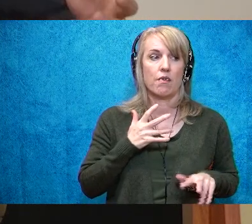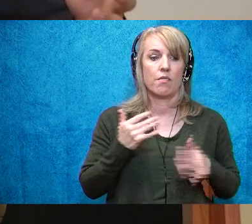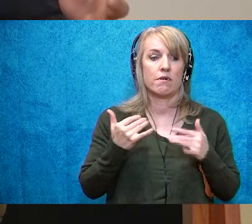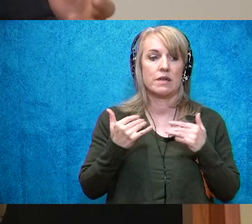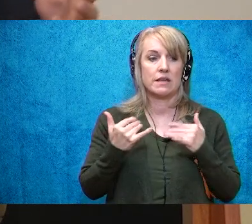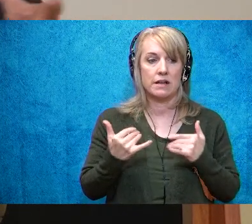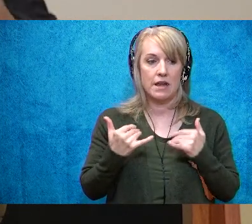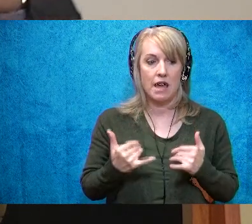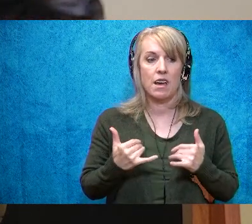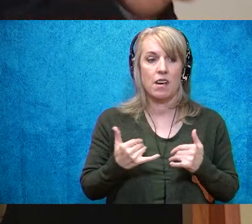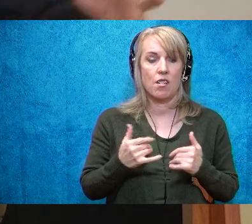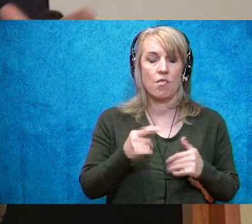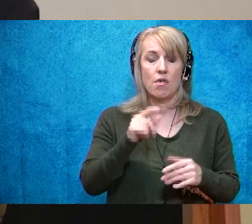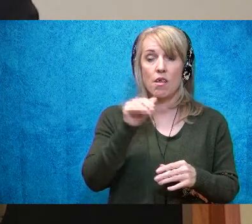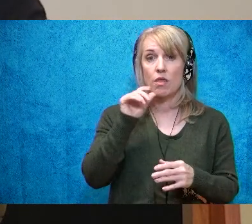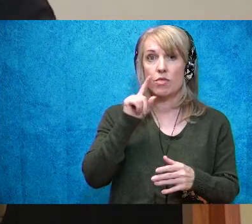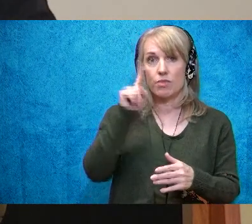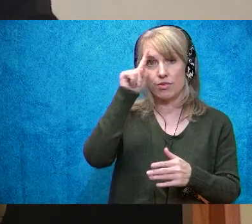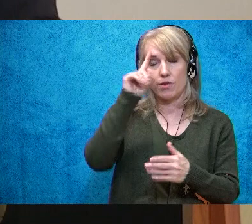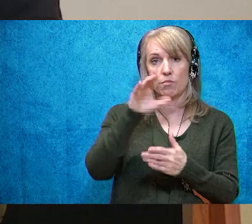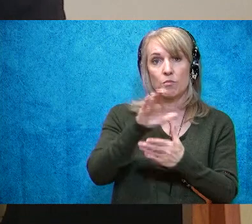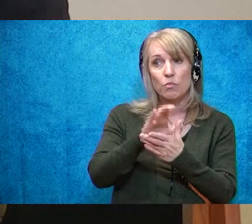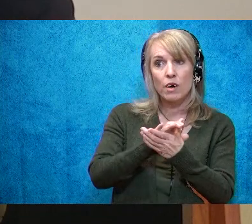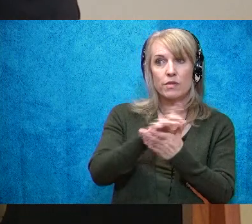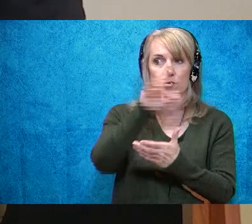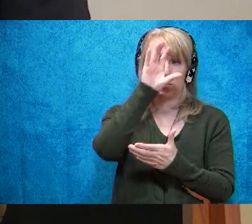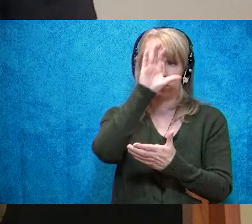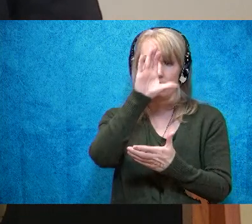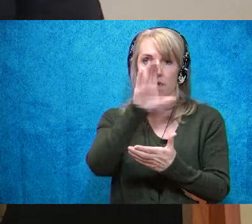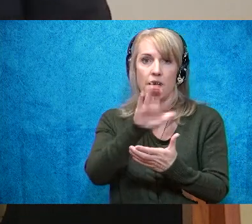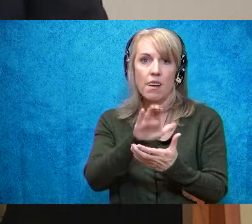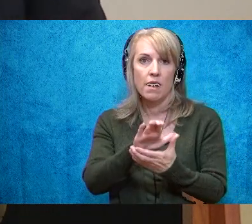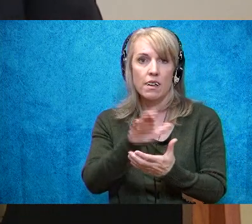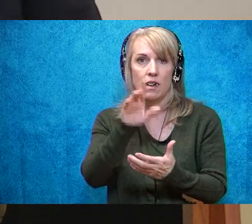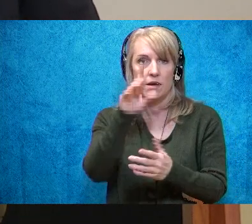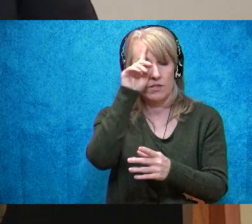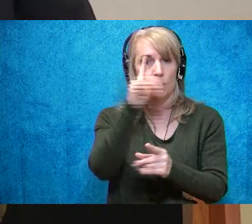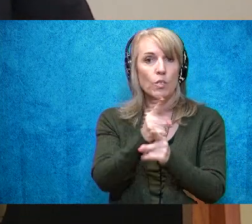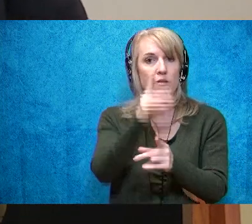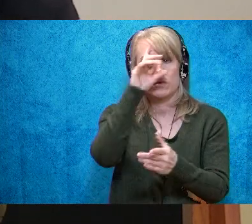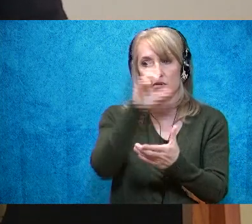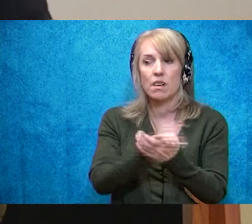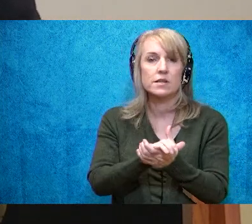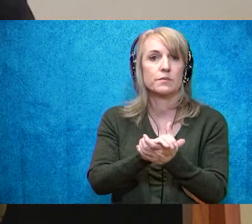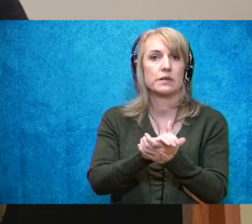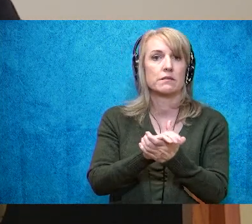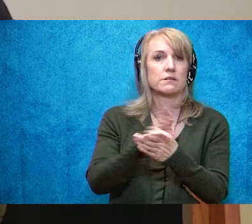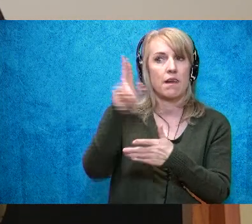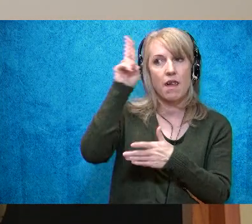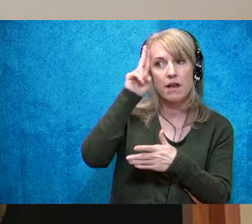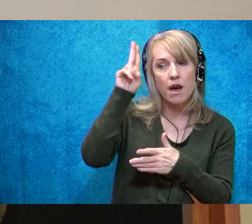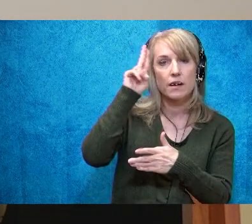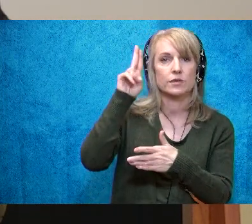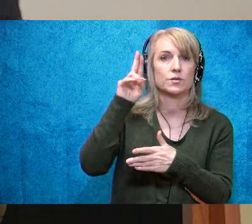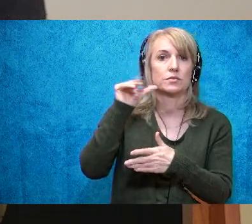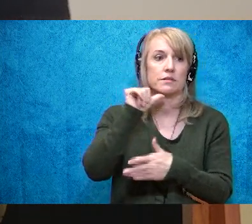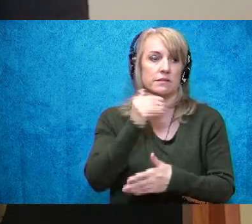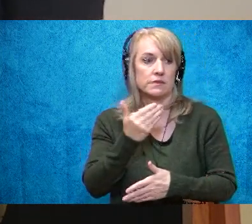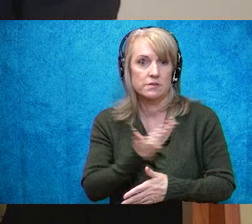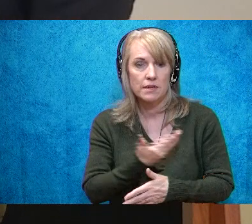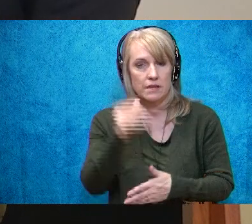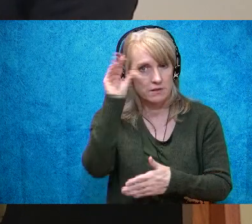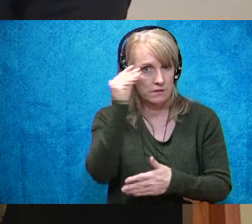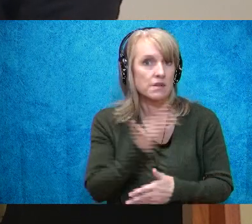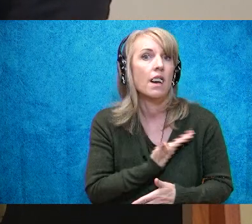going to fight, and they're going to go overseas, and they're going to be gone for a long time, and they might not return. At this, the president makes this statement.